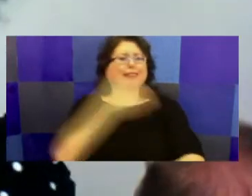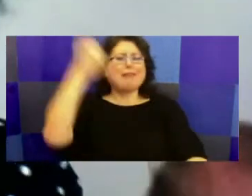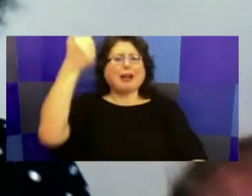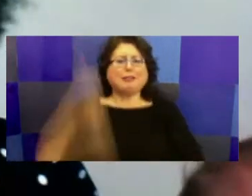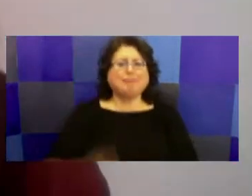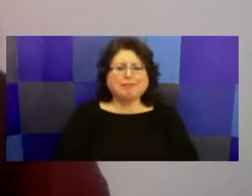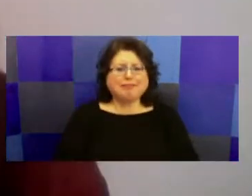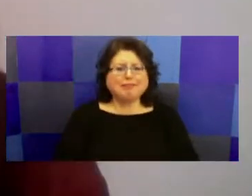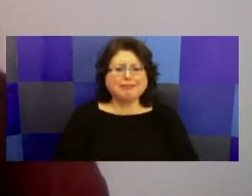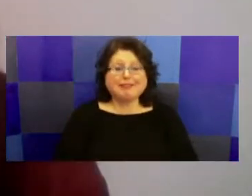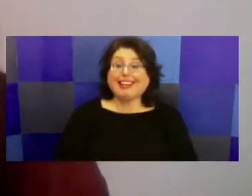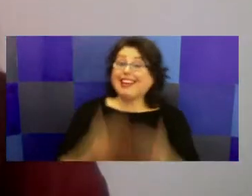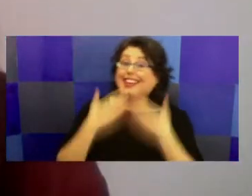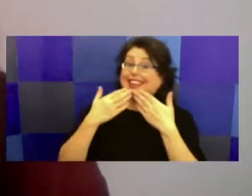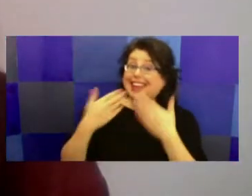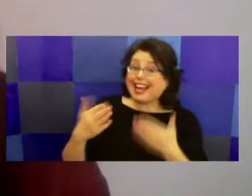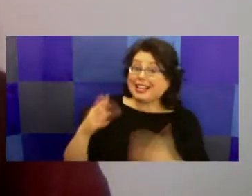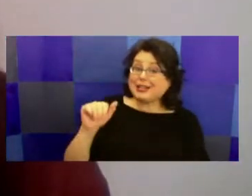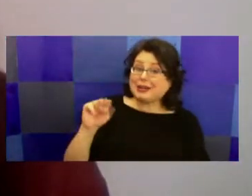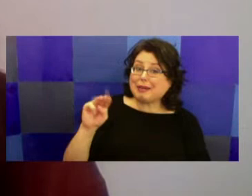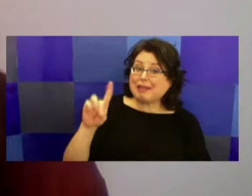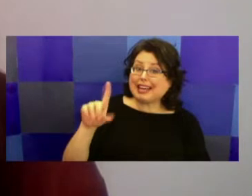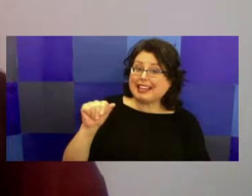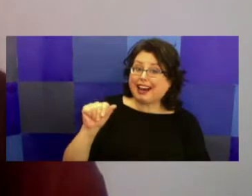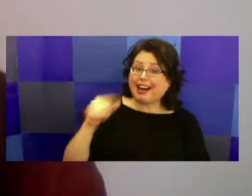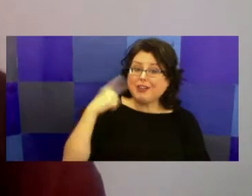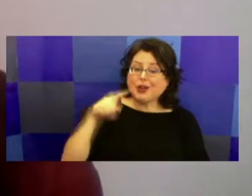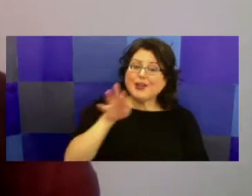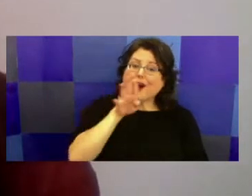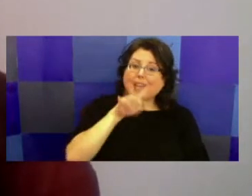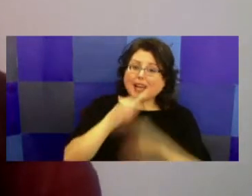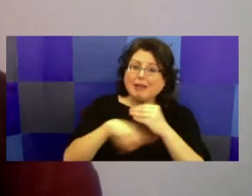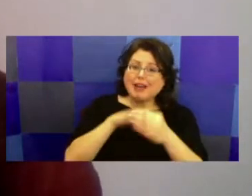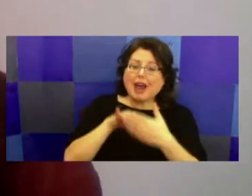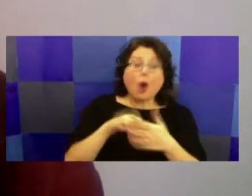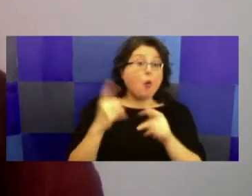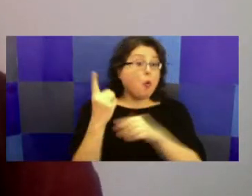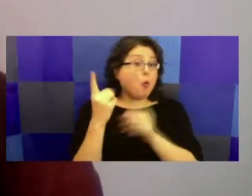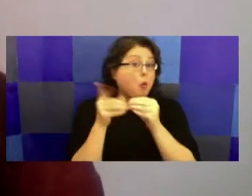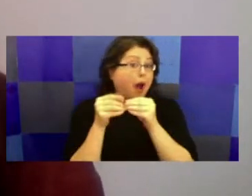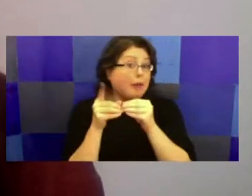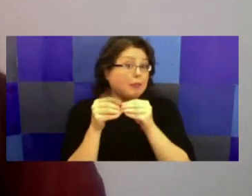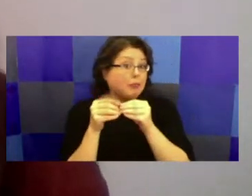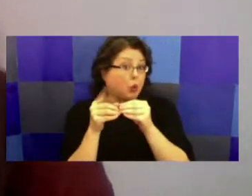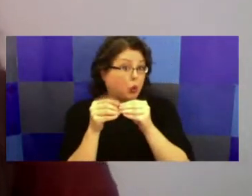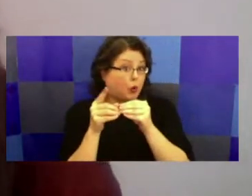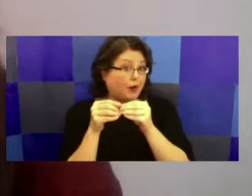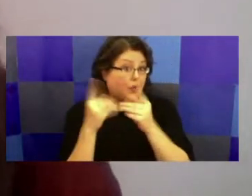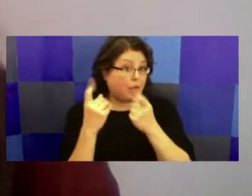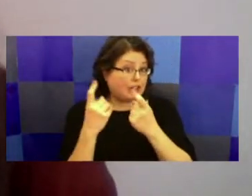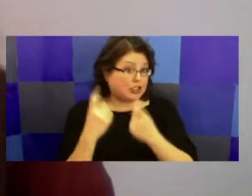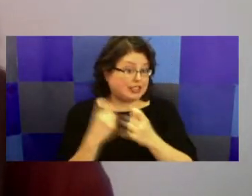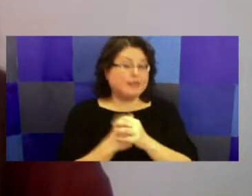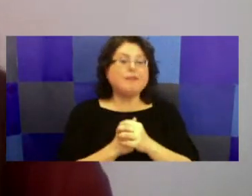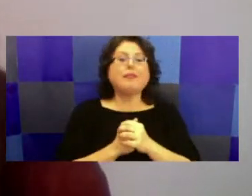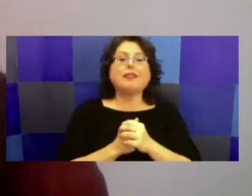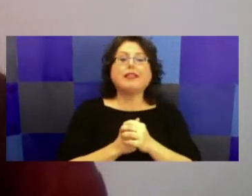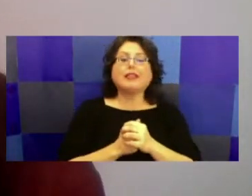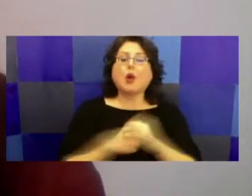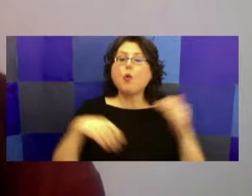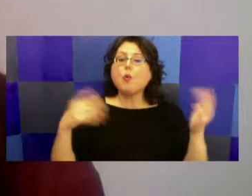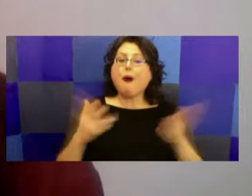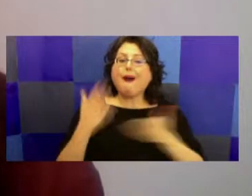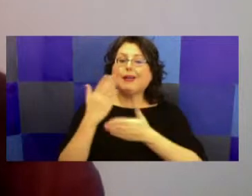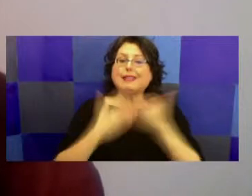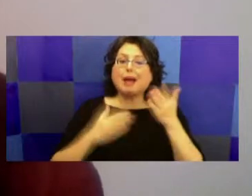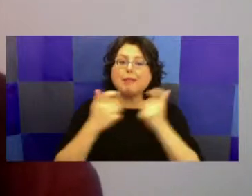Awesome. Thank you, Amanda, for answering and speaking to that. One more question, or one additional question. What are some of the